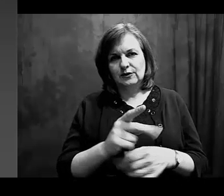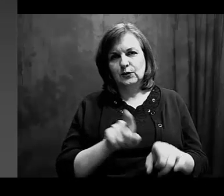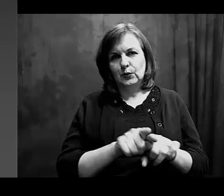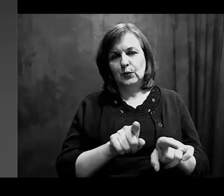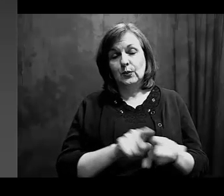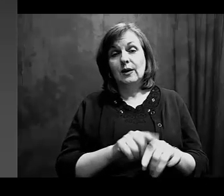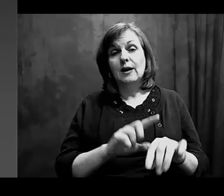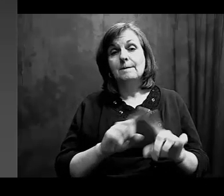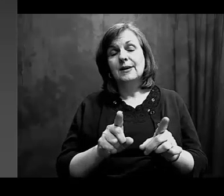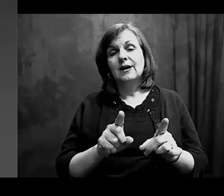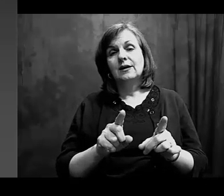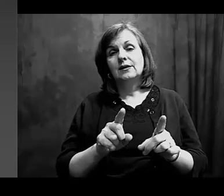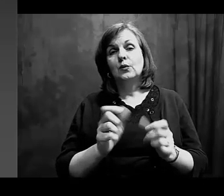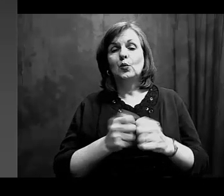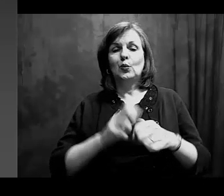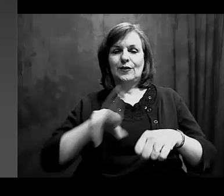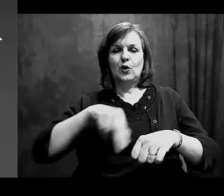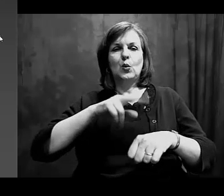waste.